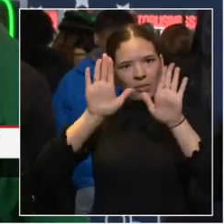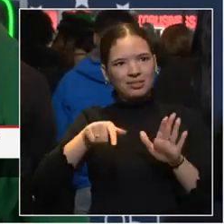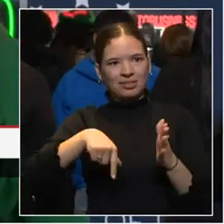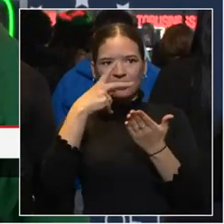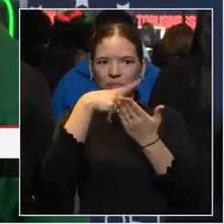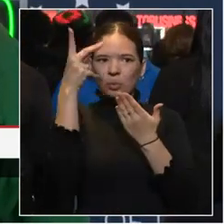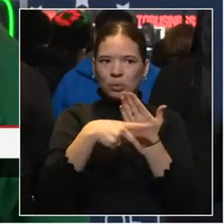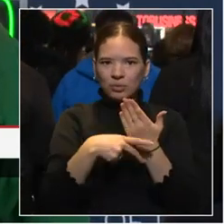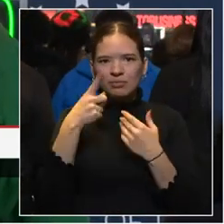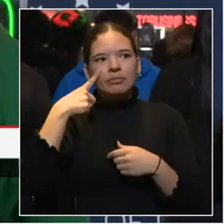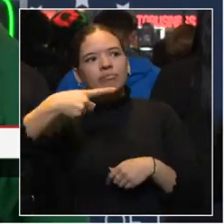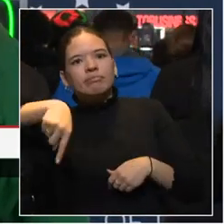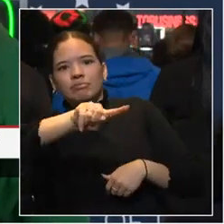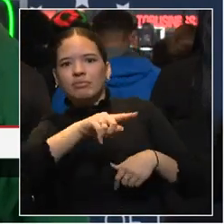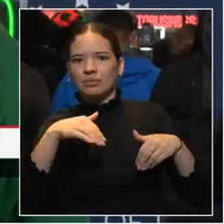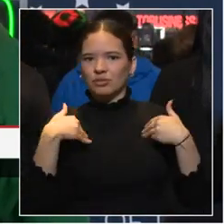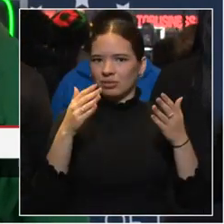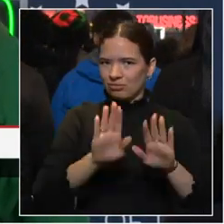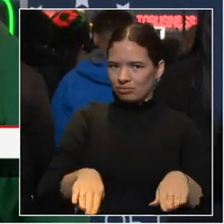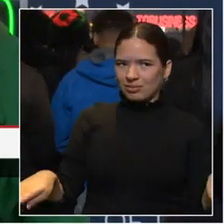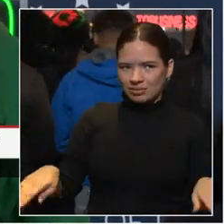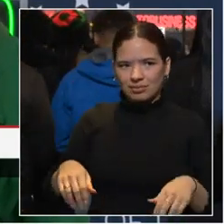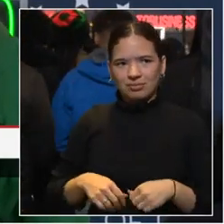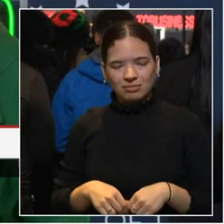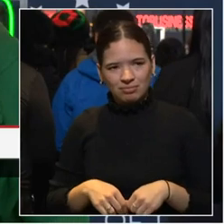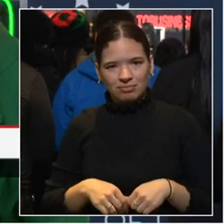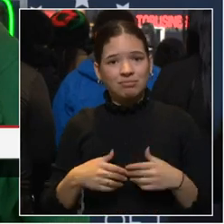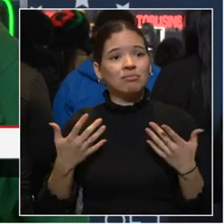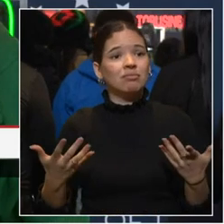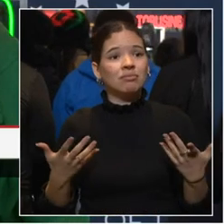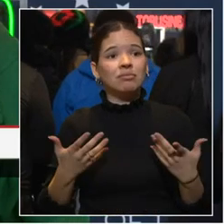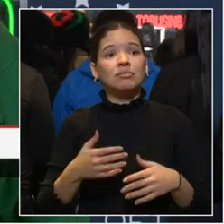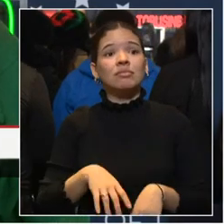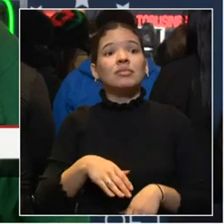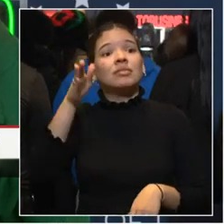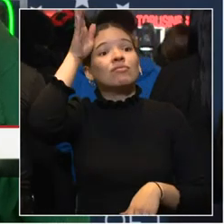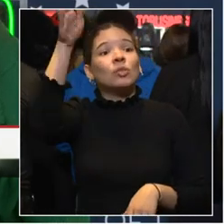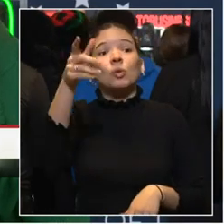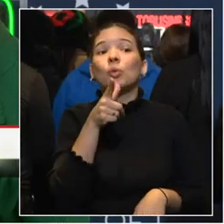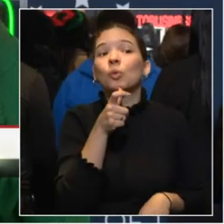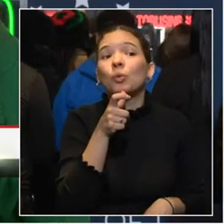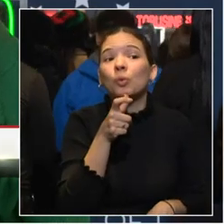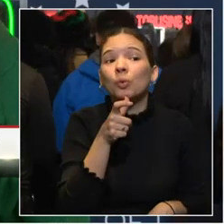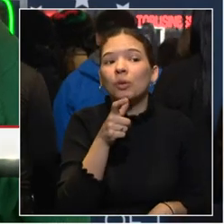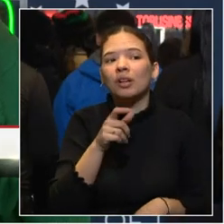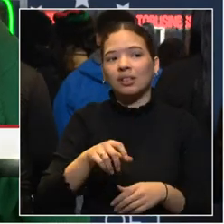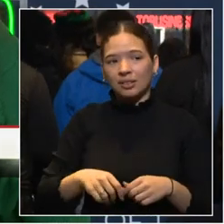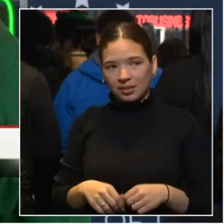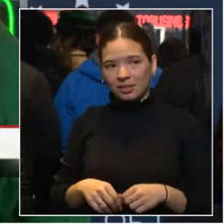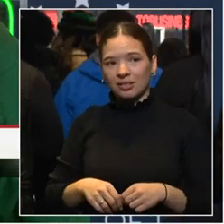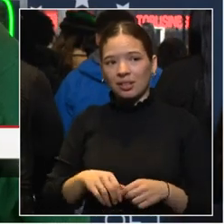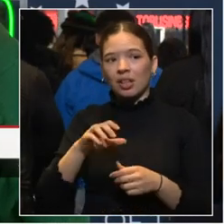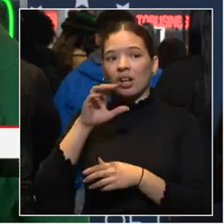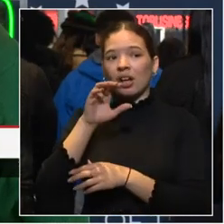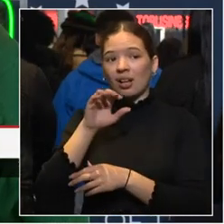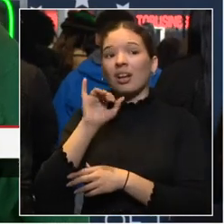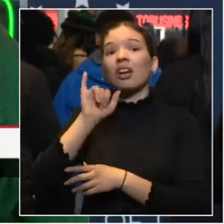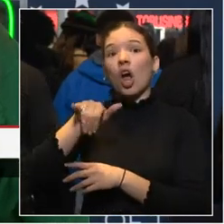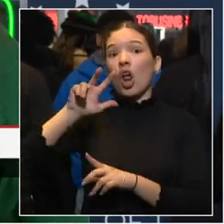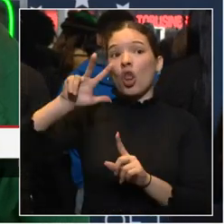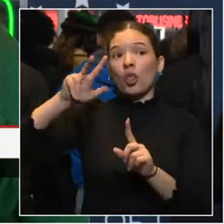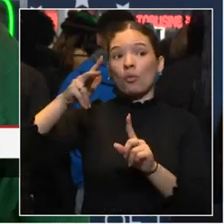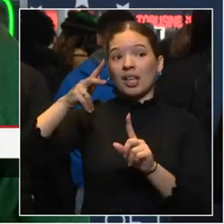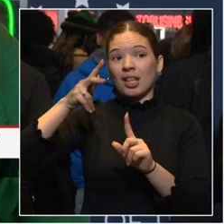of radio and television broadcast journalism, Mr. Eric Curry III and Ms. Jessica Smith, who will now take part